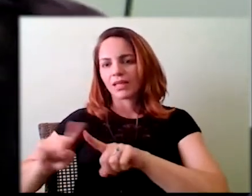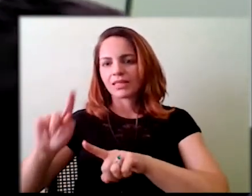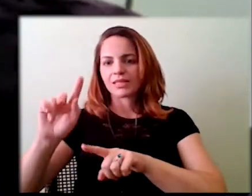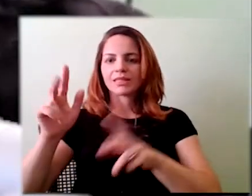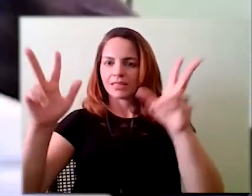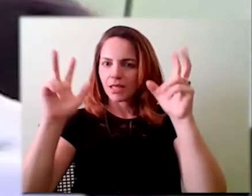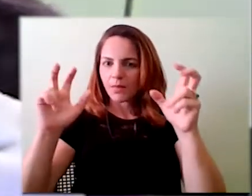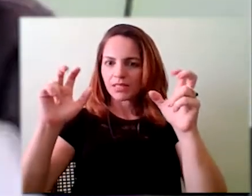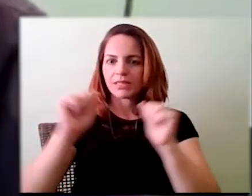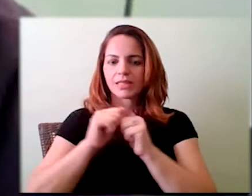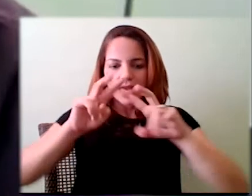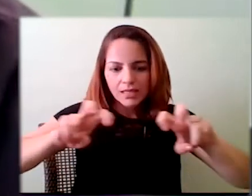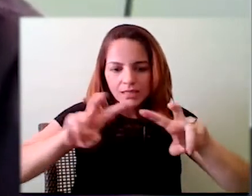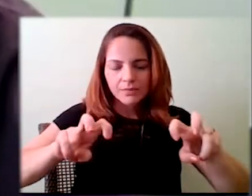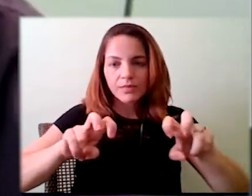right here,